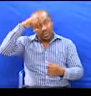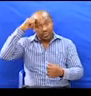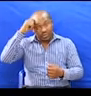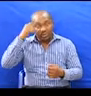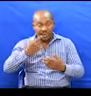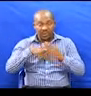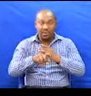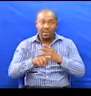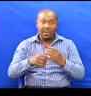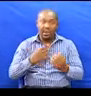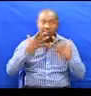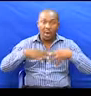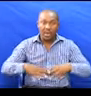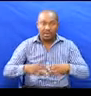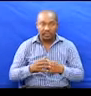difference